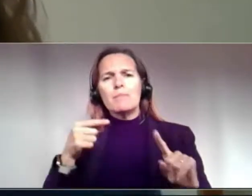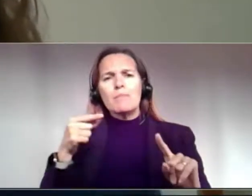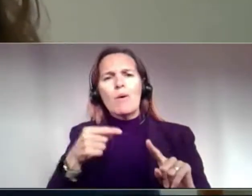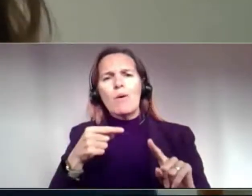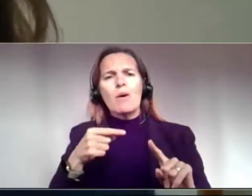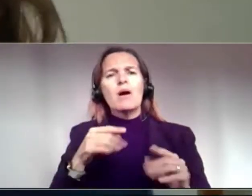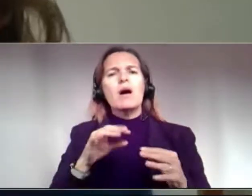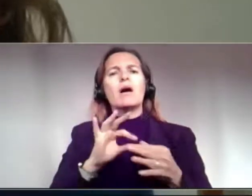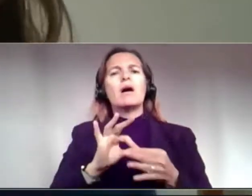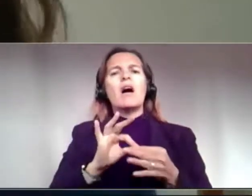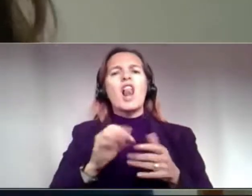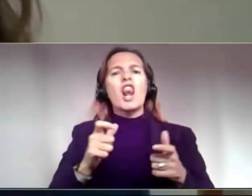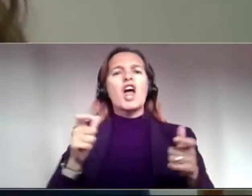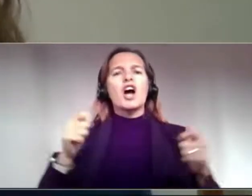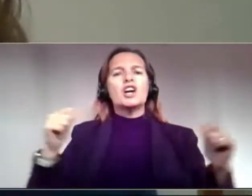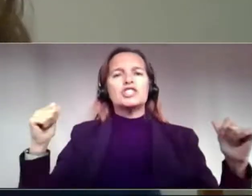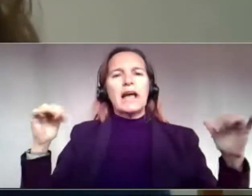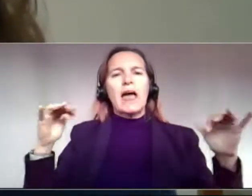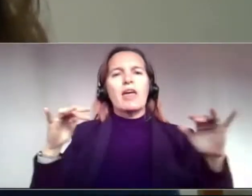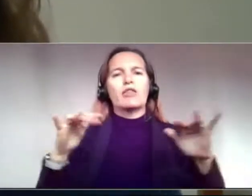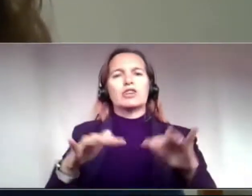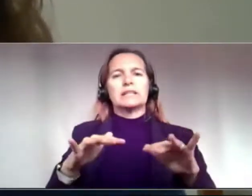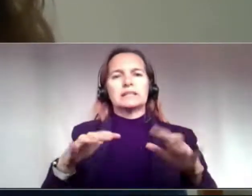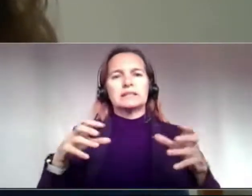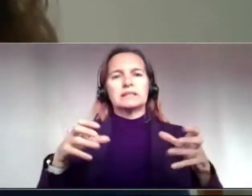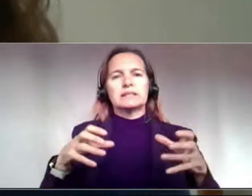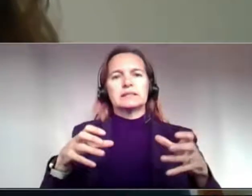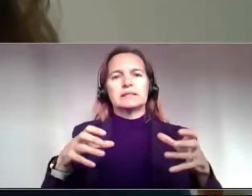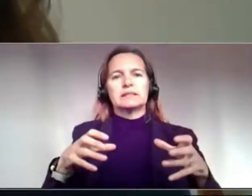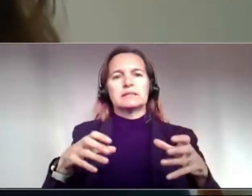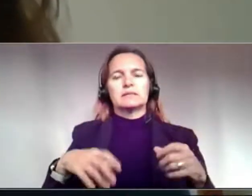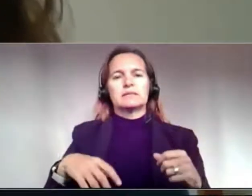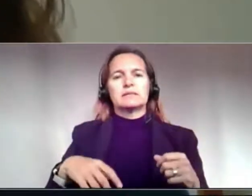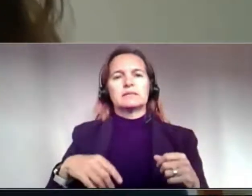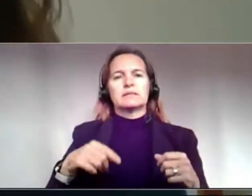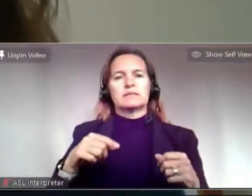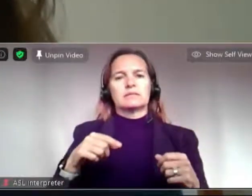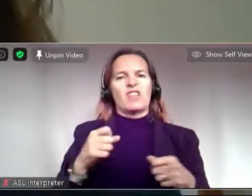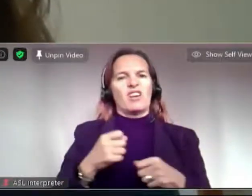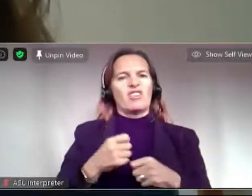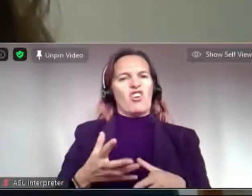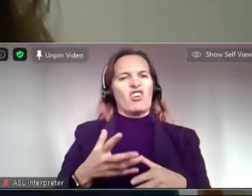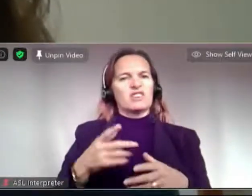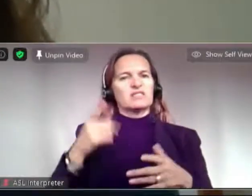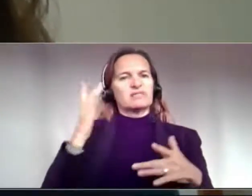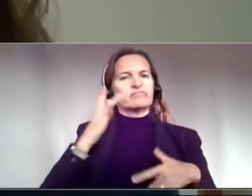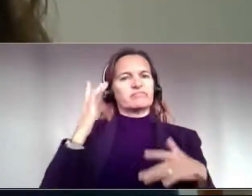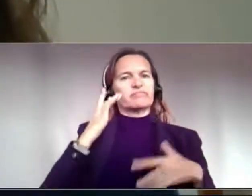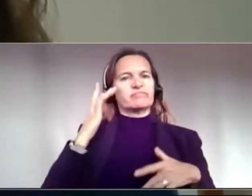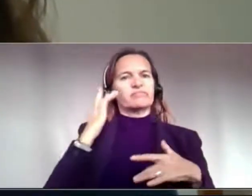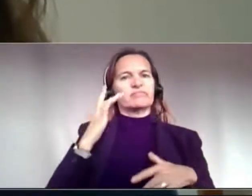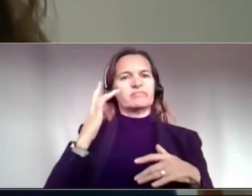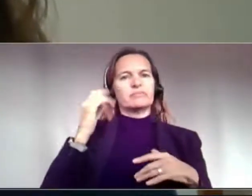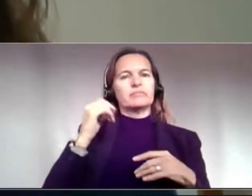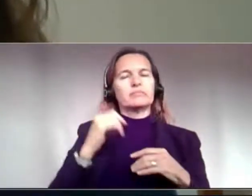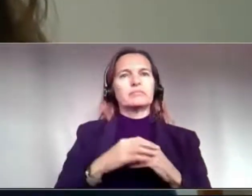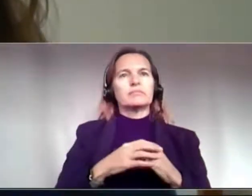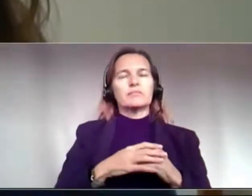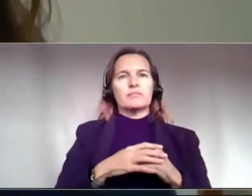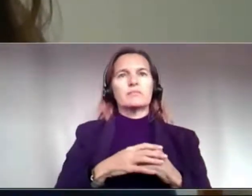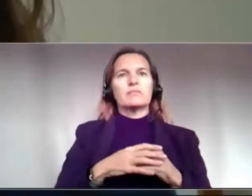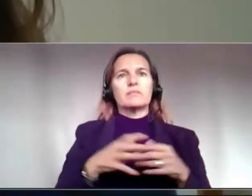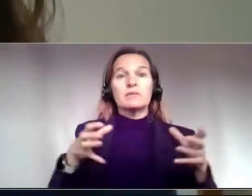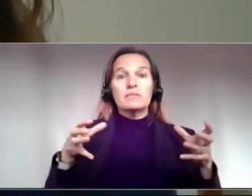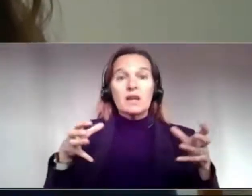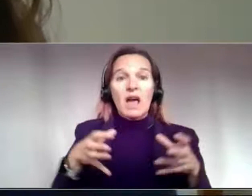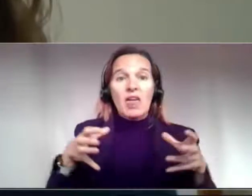that are being pointed to as the root of the problem. Are these gatherings taking